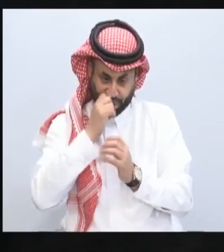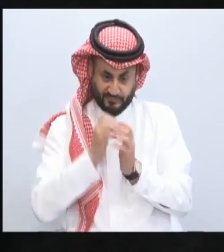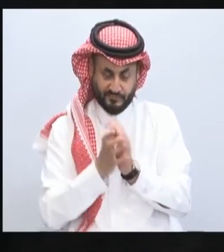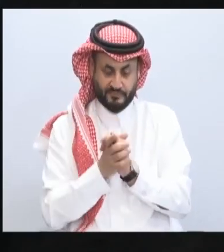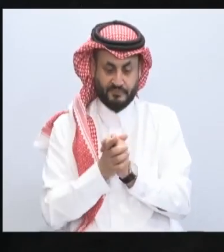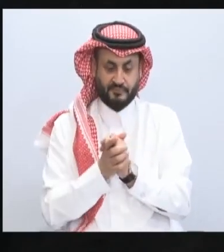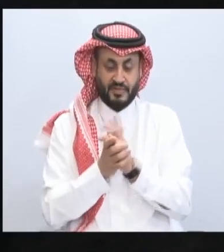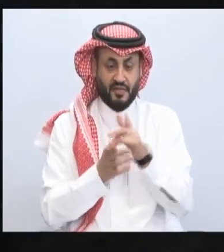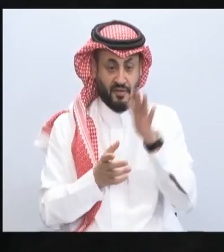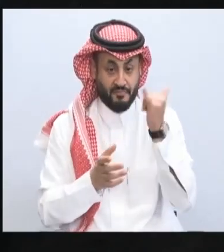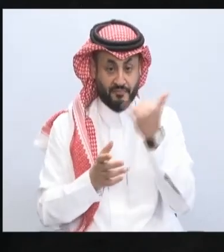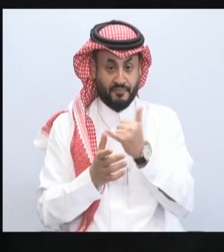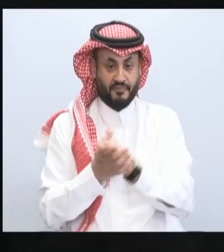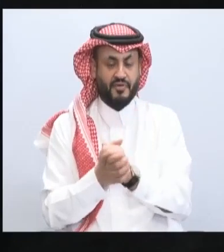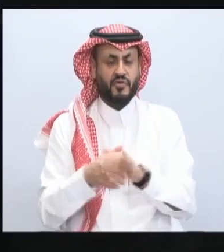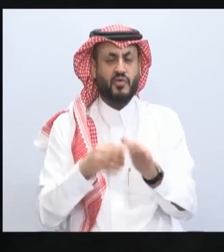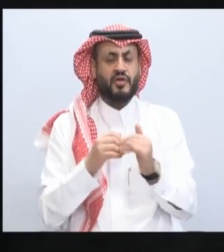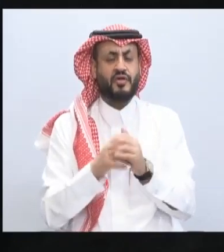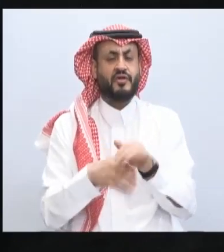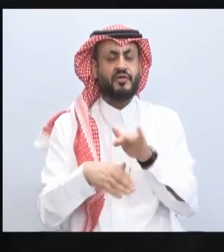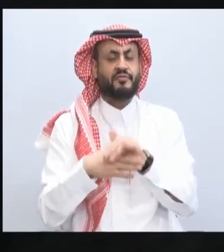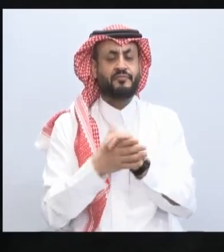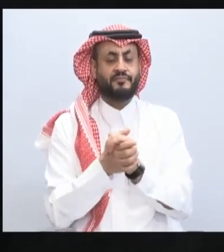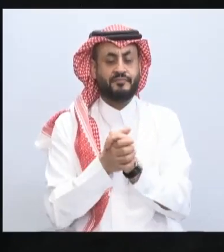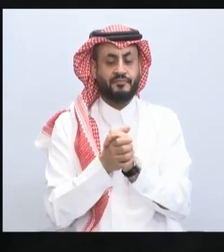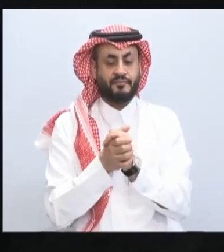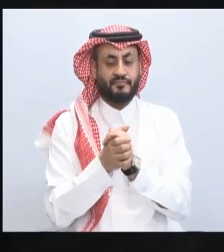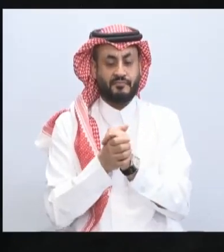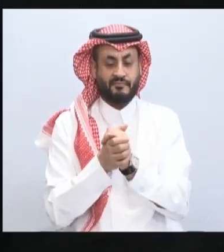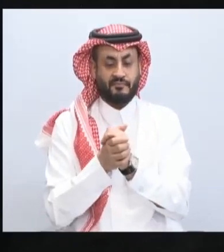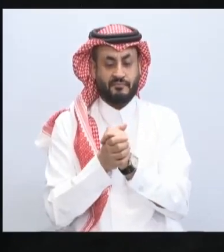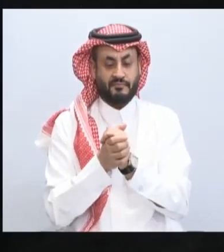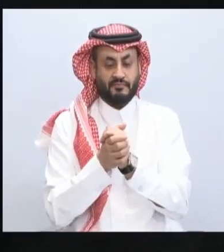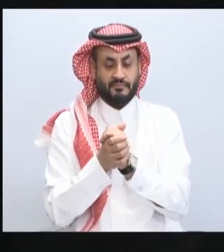very important to learn about other cultures and other people.